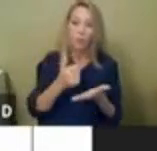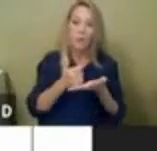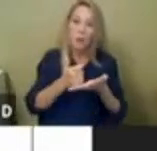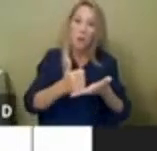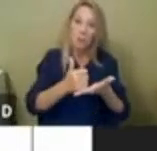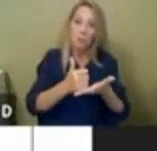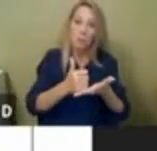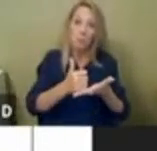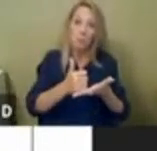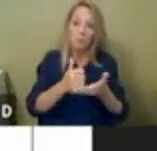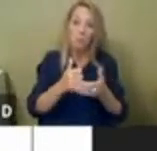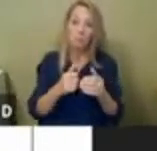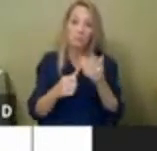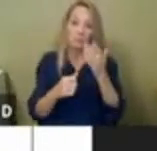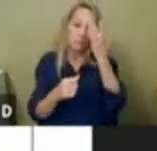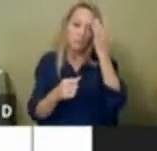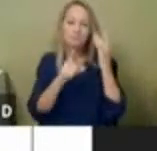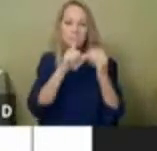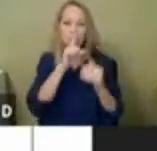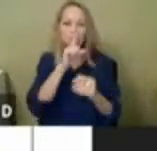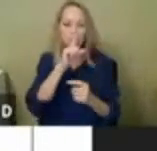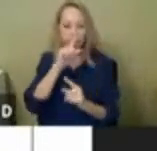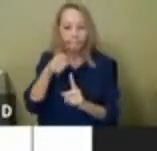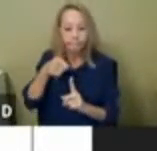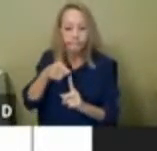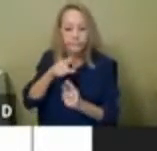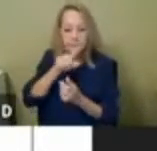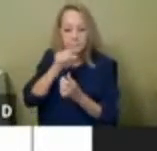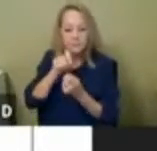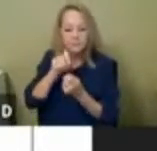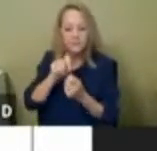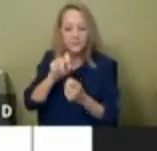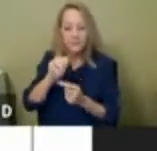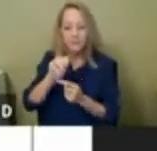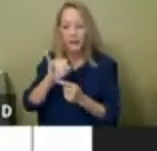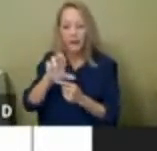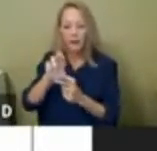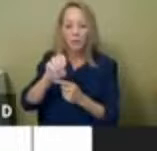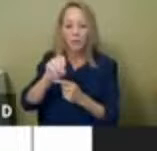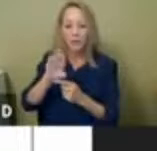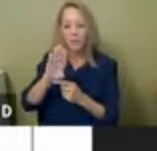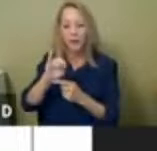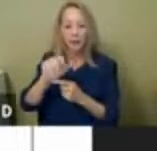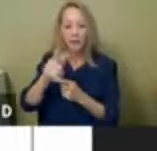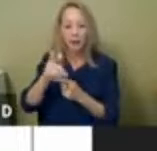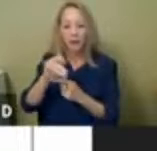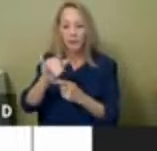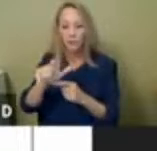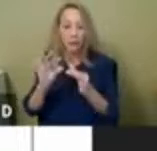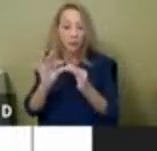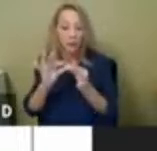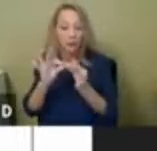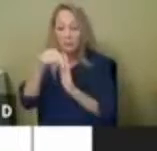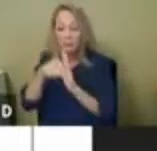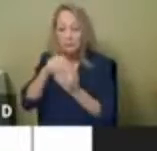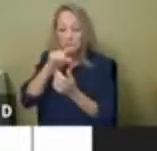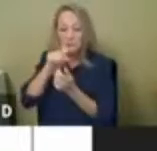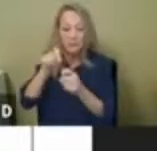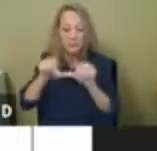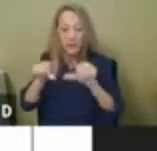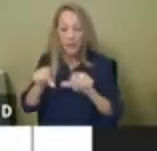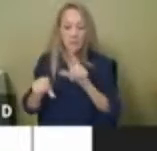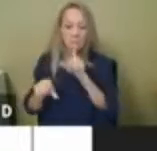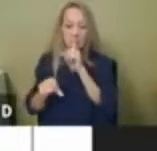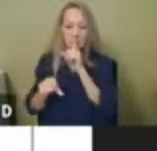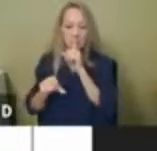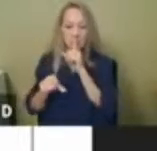get at a microbiologic level, just look at an outcome, look at something like hospitalizations, which is what Vanderbilt's tried to do here. Next slide,